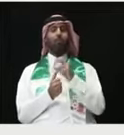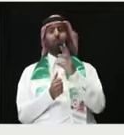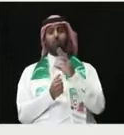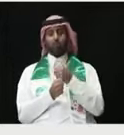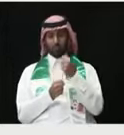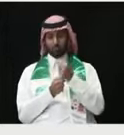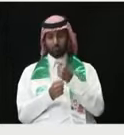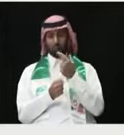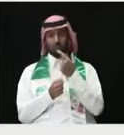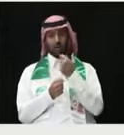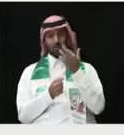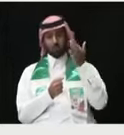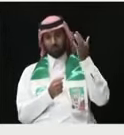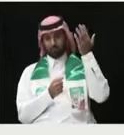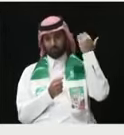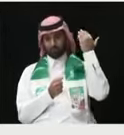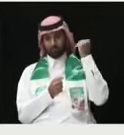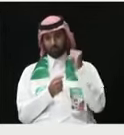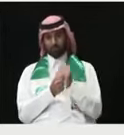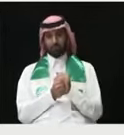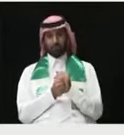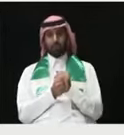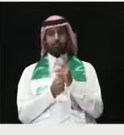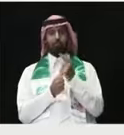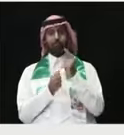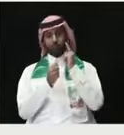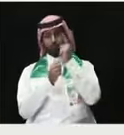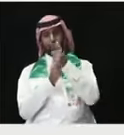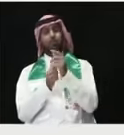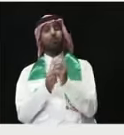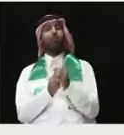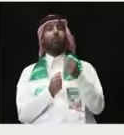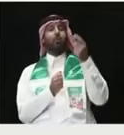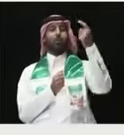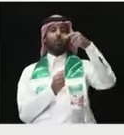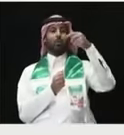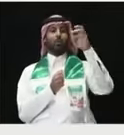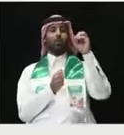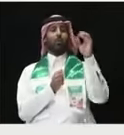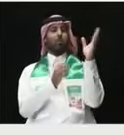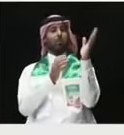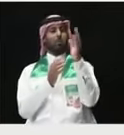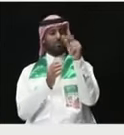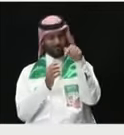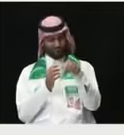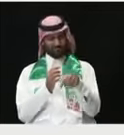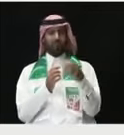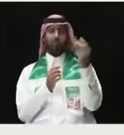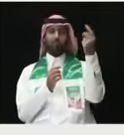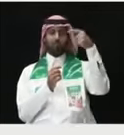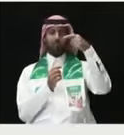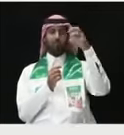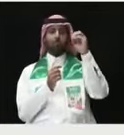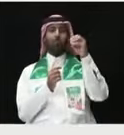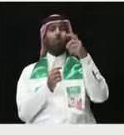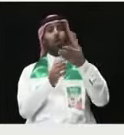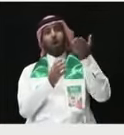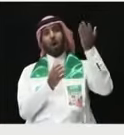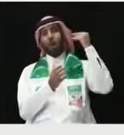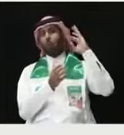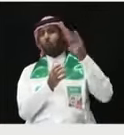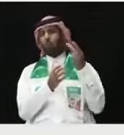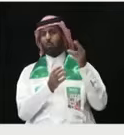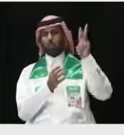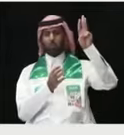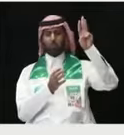past. Okay? So, go, went, play, played, regain,